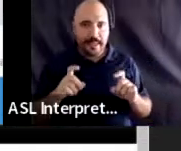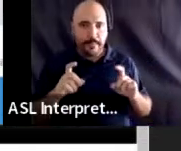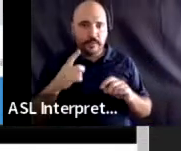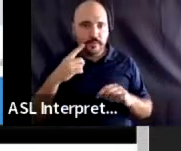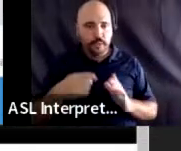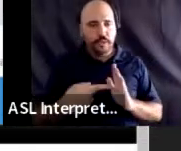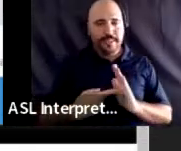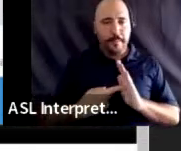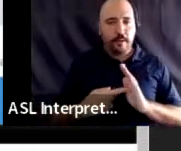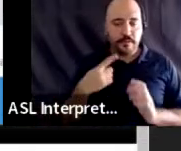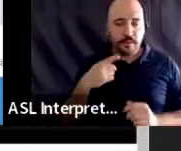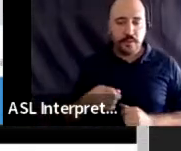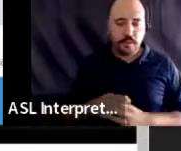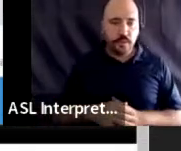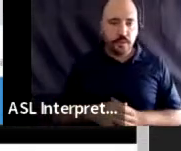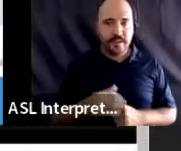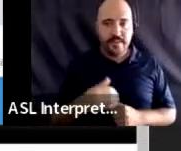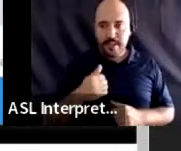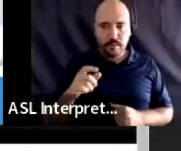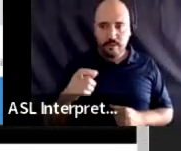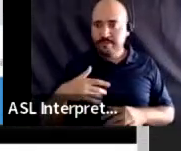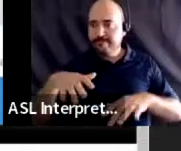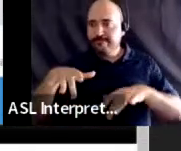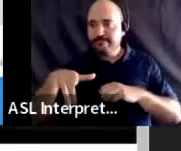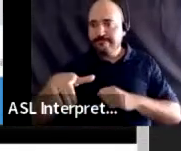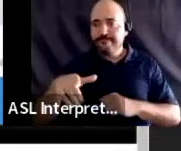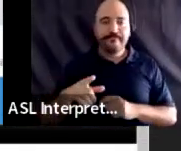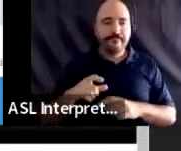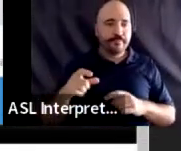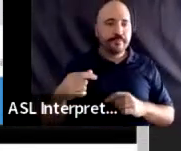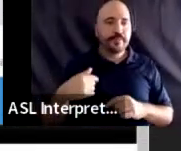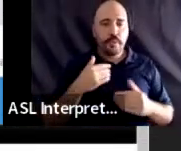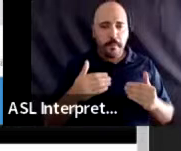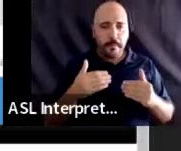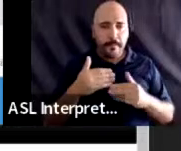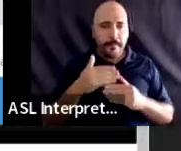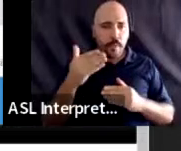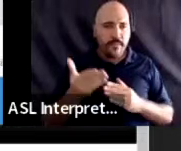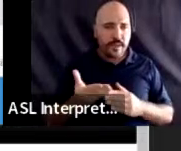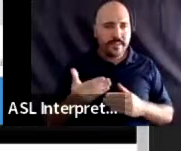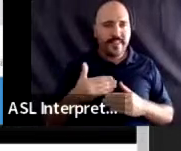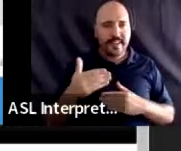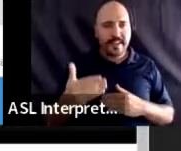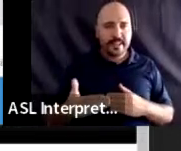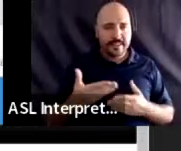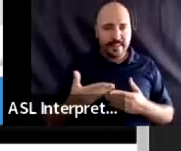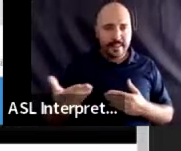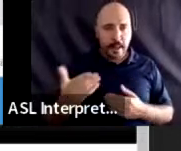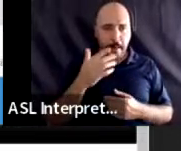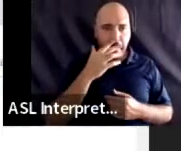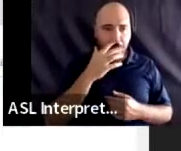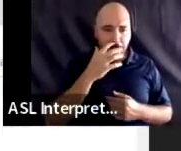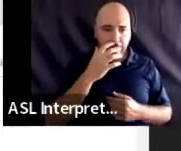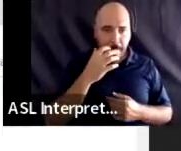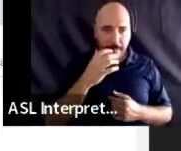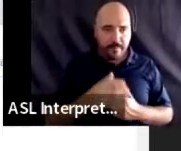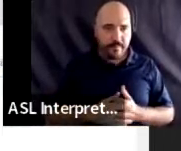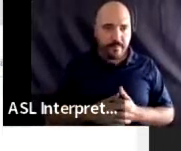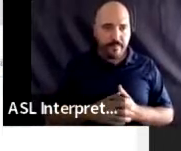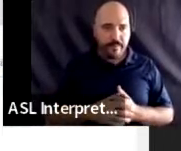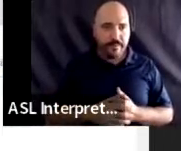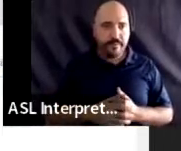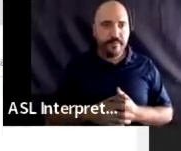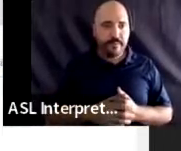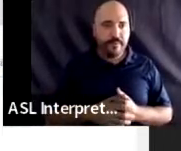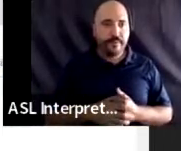So if you have a question, feel free to drop it, but I'm just going to move on to the next item. Survey pedestrian ramp program.